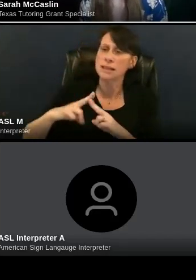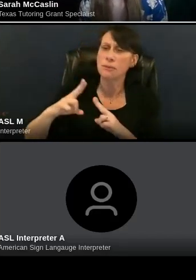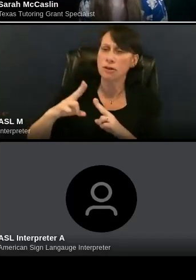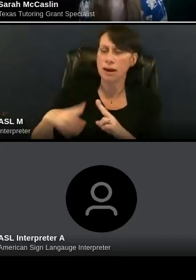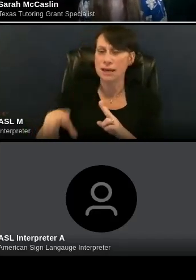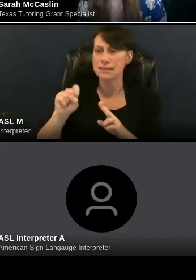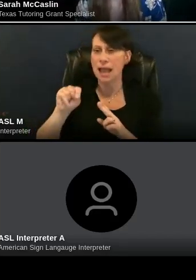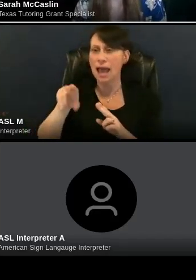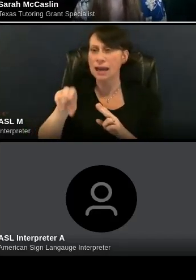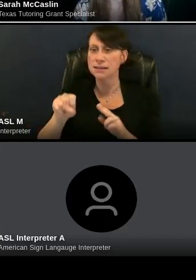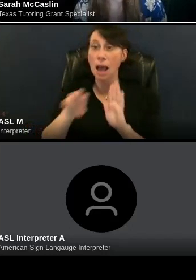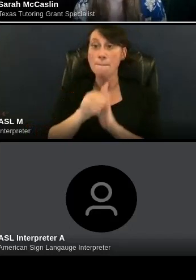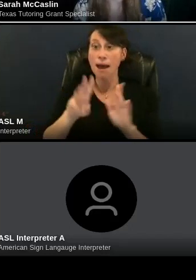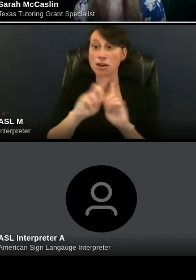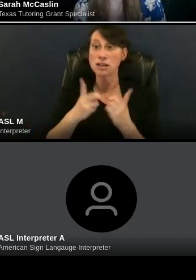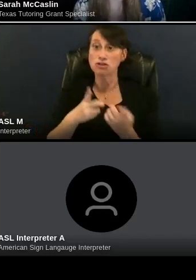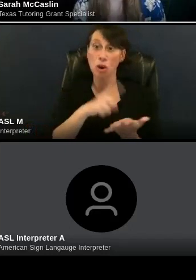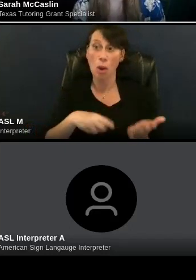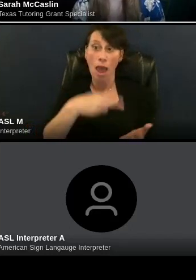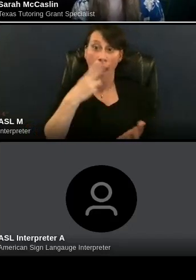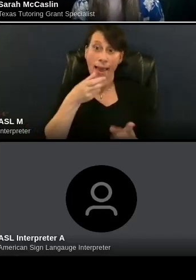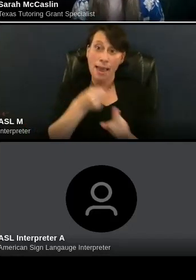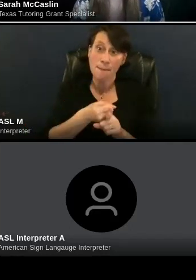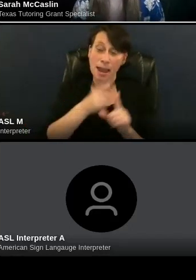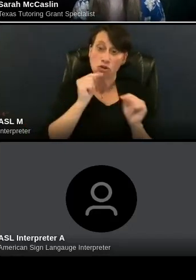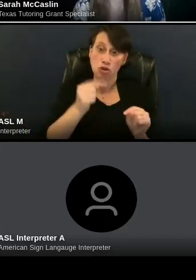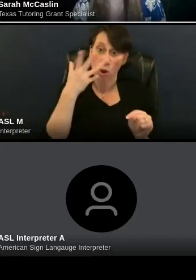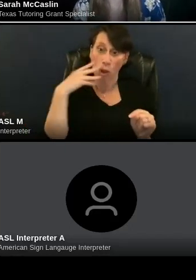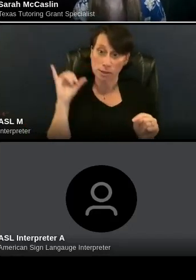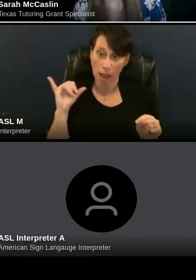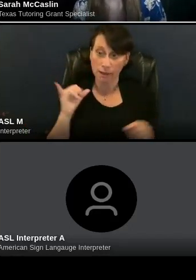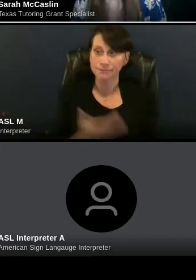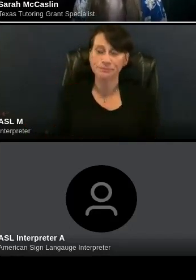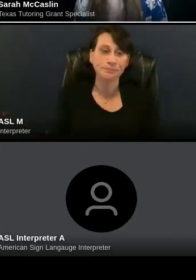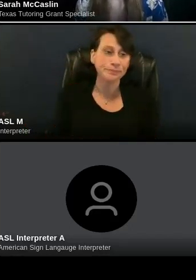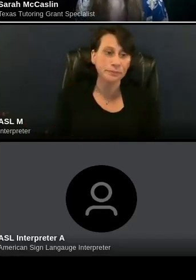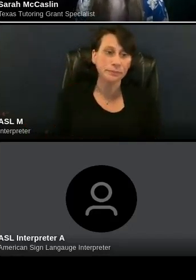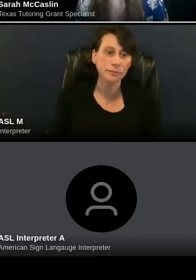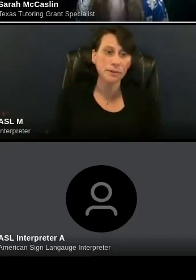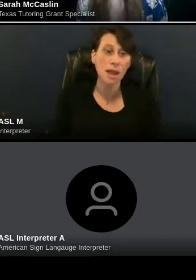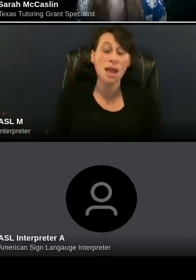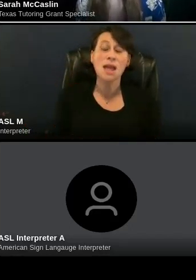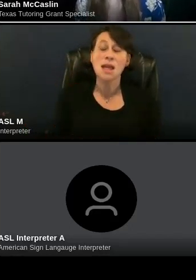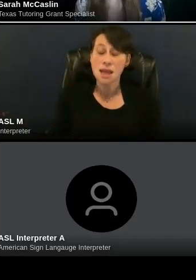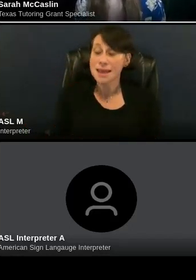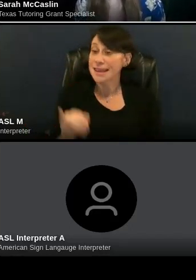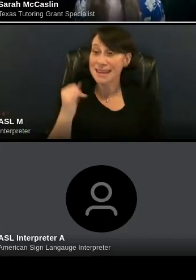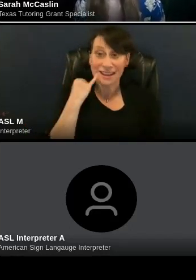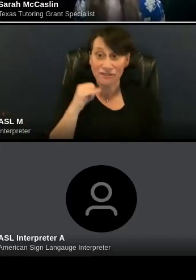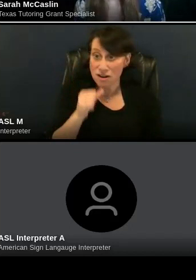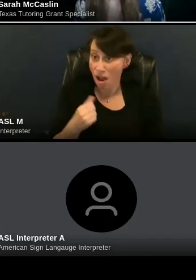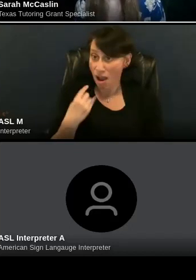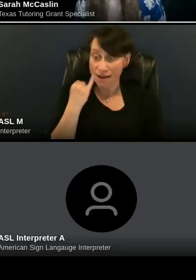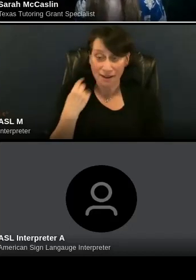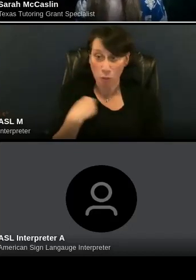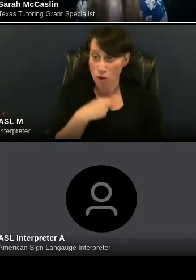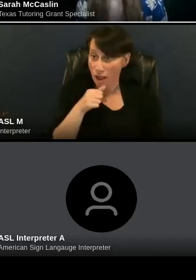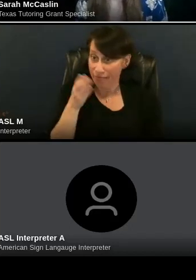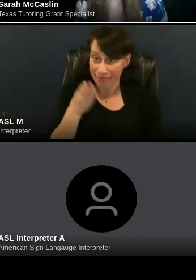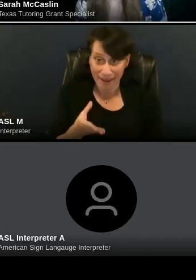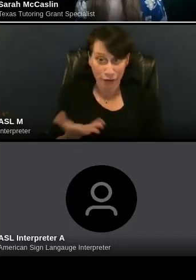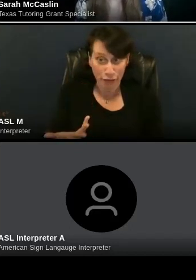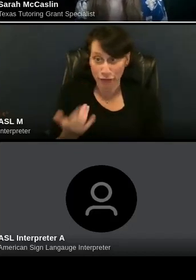model district of what high impact tutoring really embodies and looks like? And then if we're not quite there, if